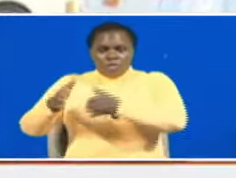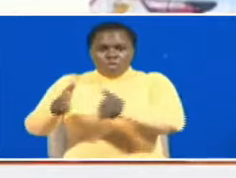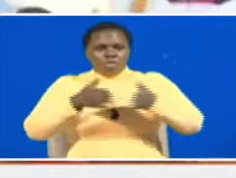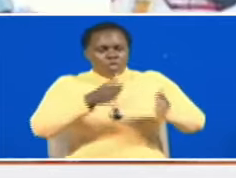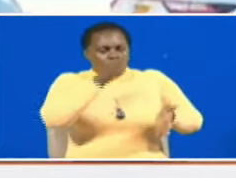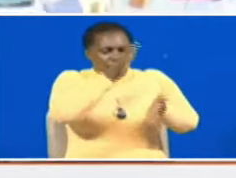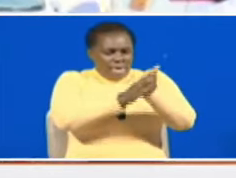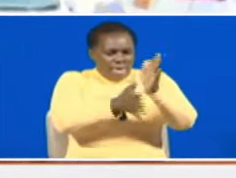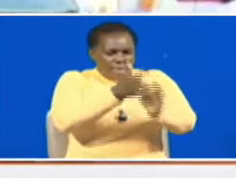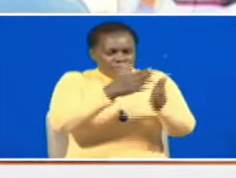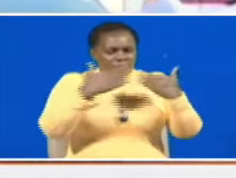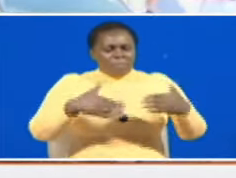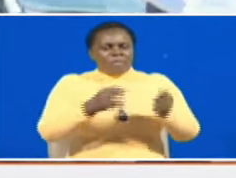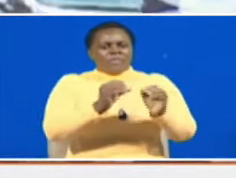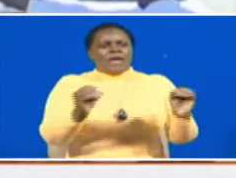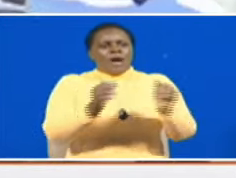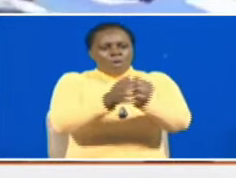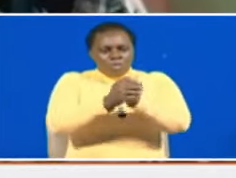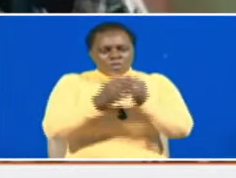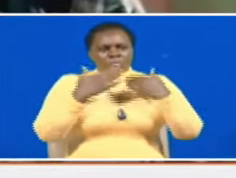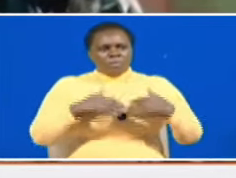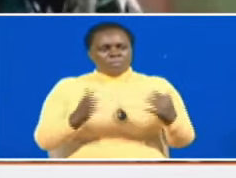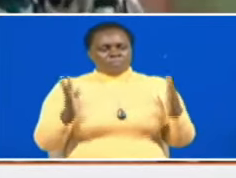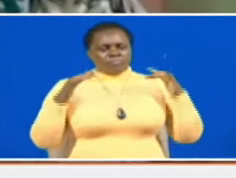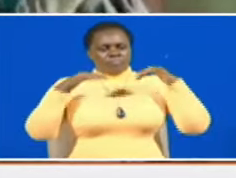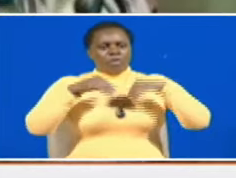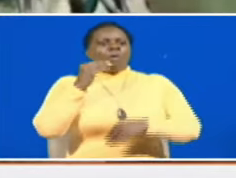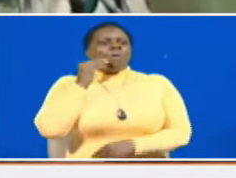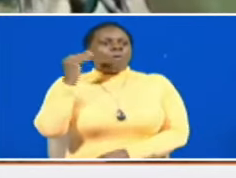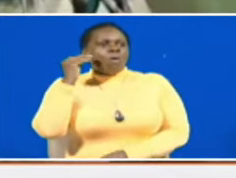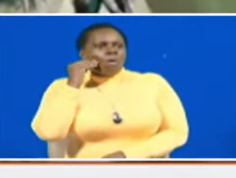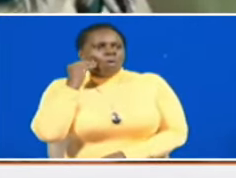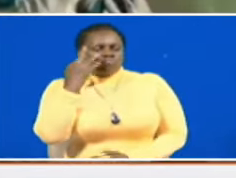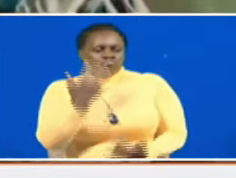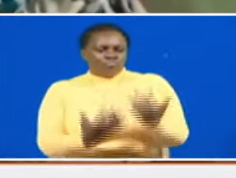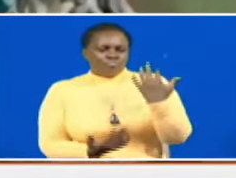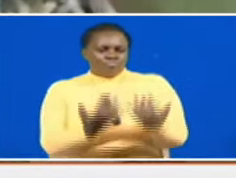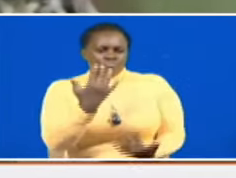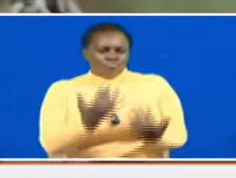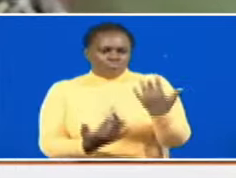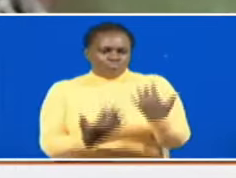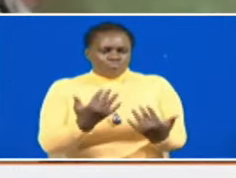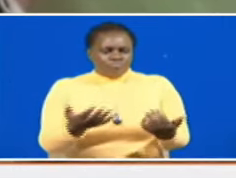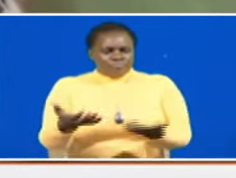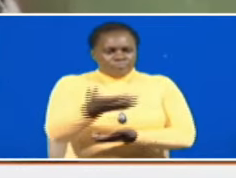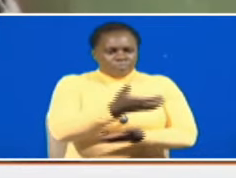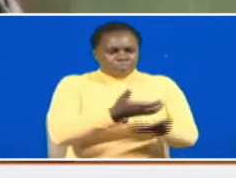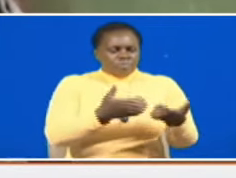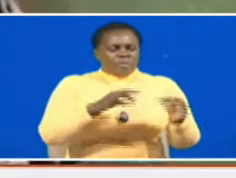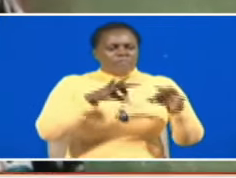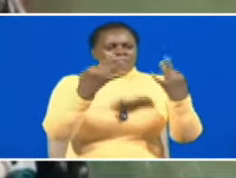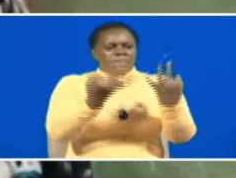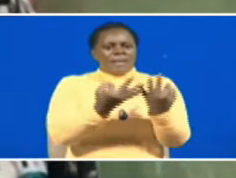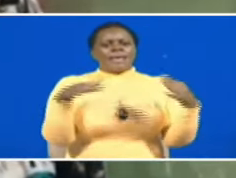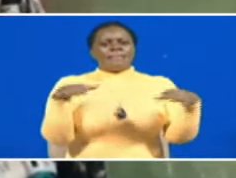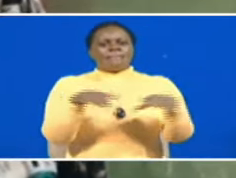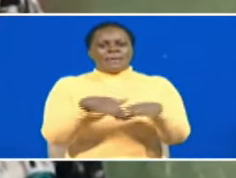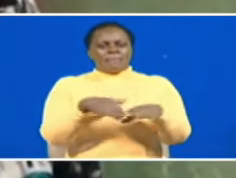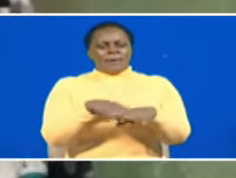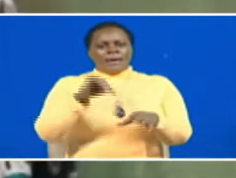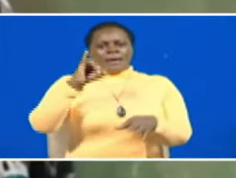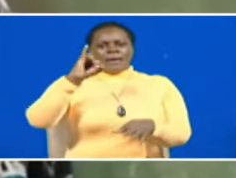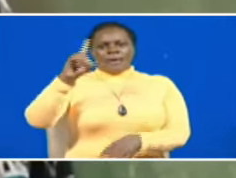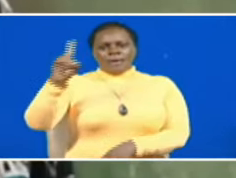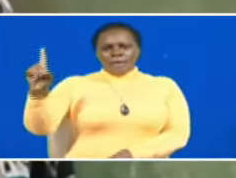remained deserted as the worshippers gathered in their homes to prepare food and mingle with relatives.